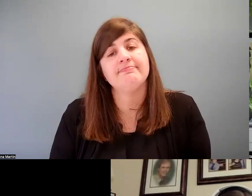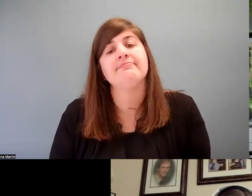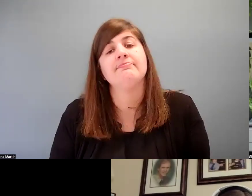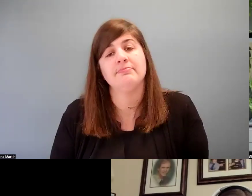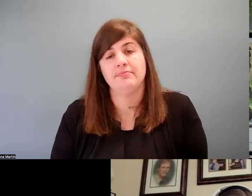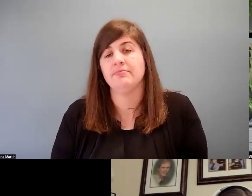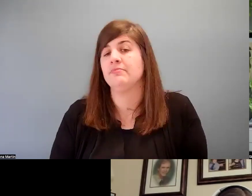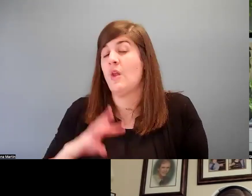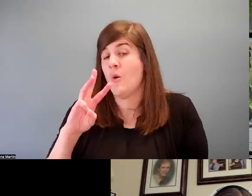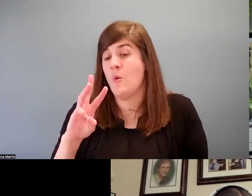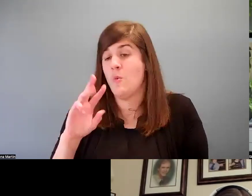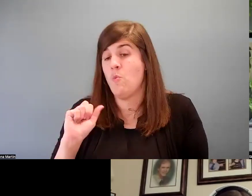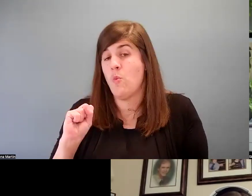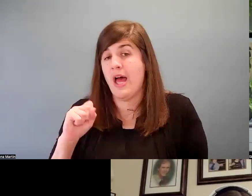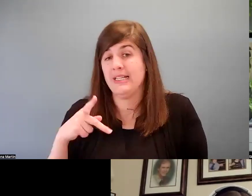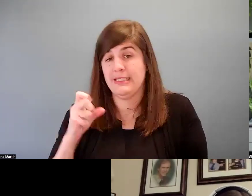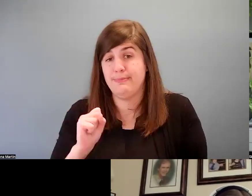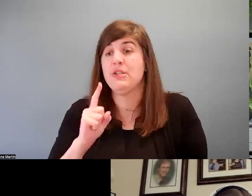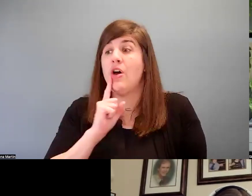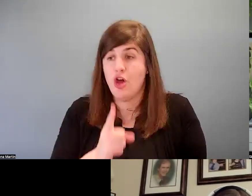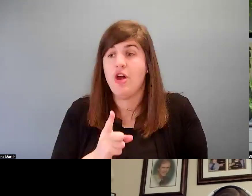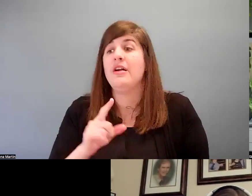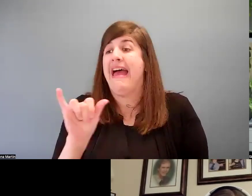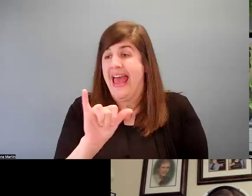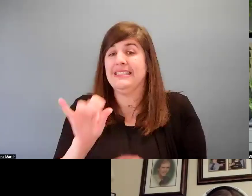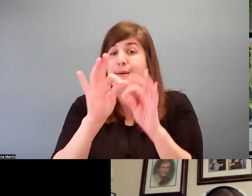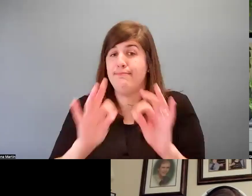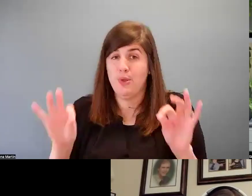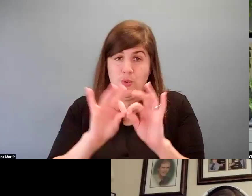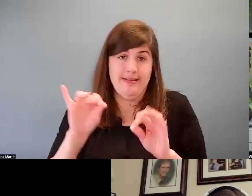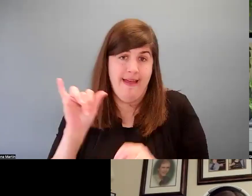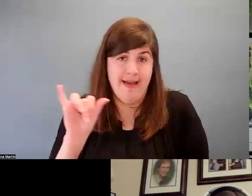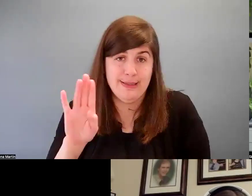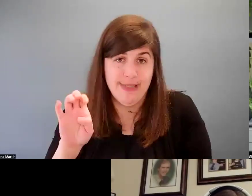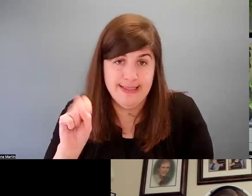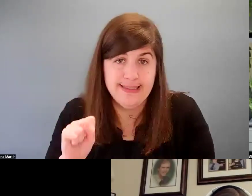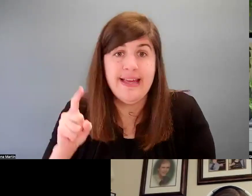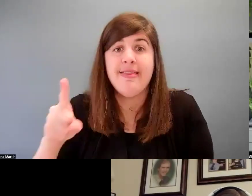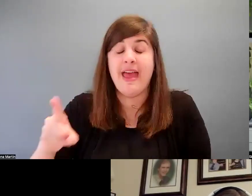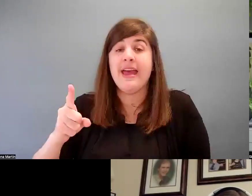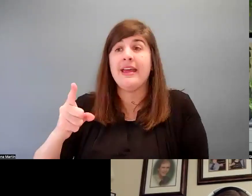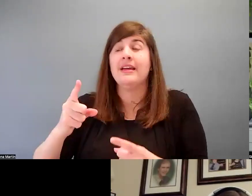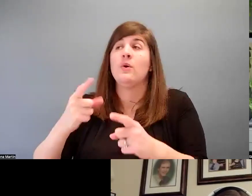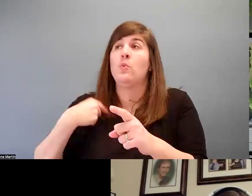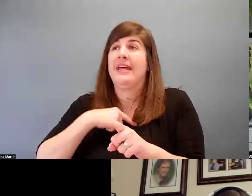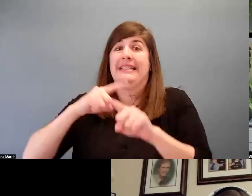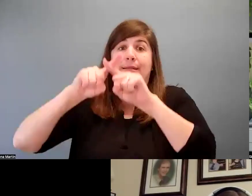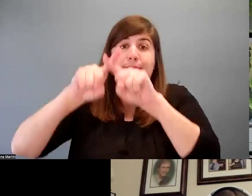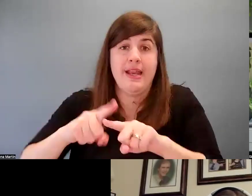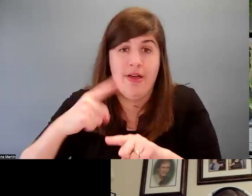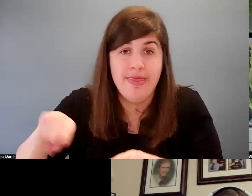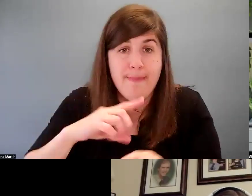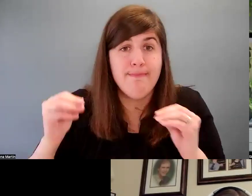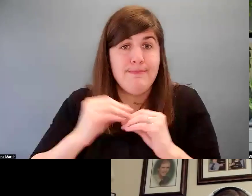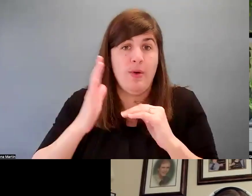wasps really are as important as bees, and we depend on them more than they depend on us. Cool. That sounds Yeah.